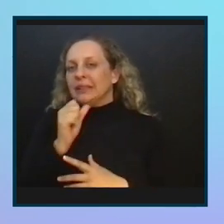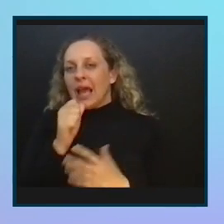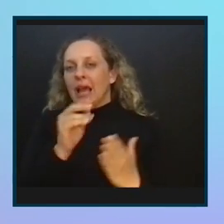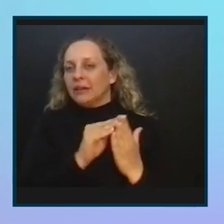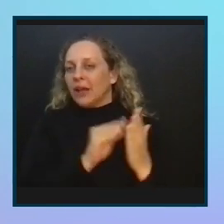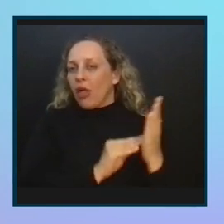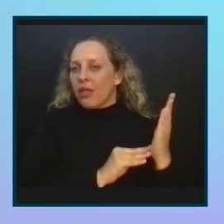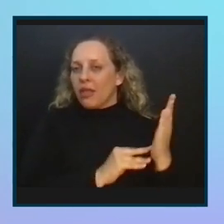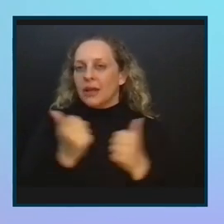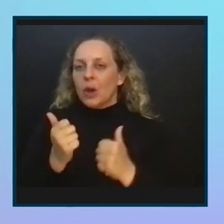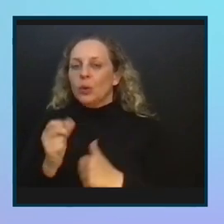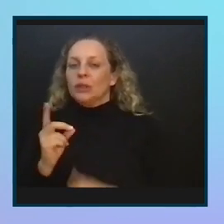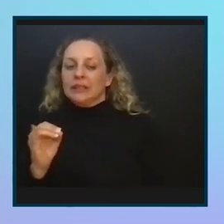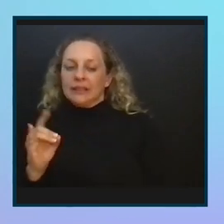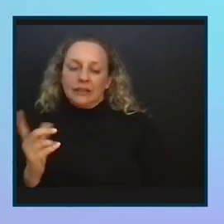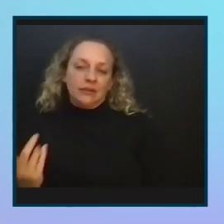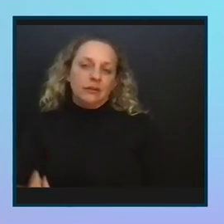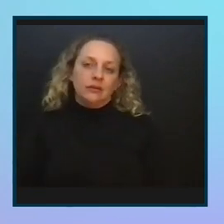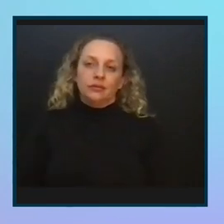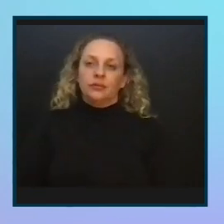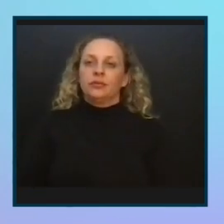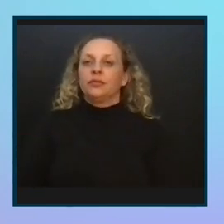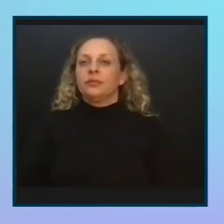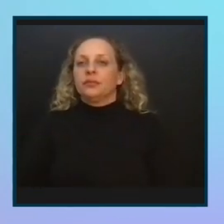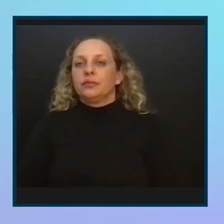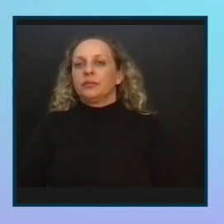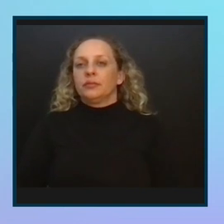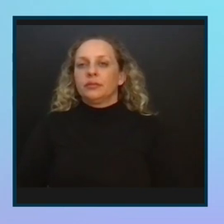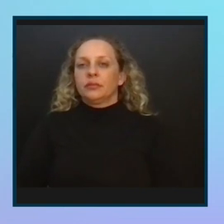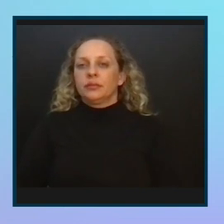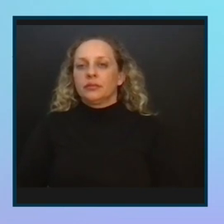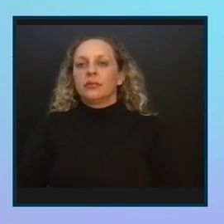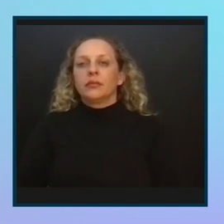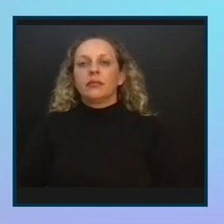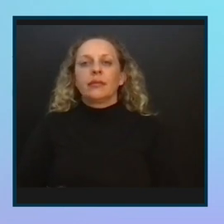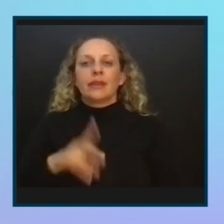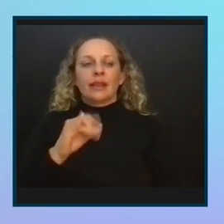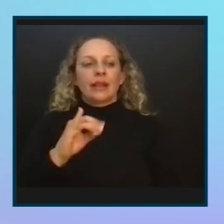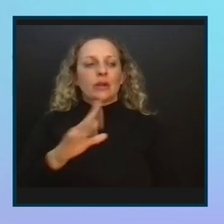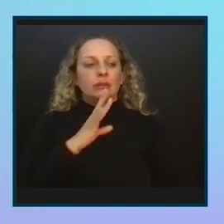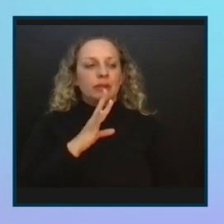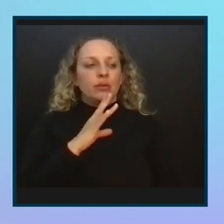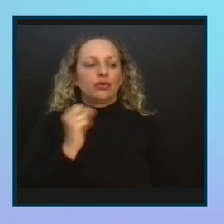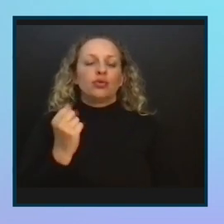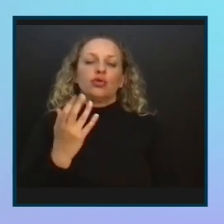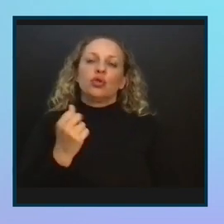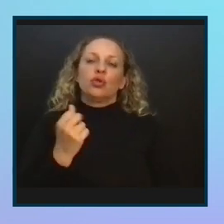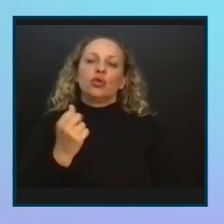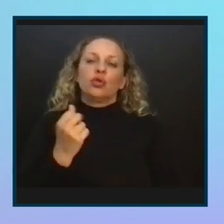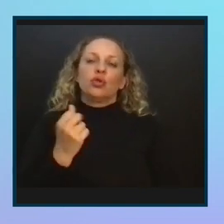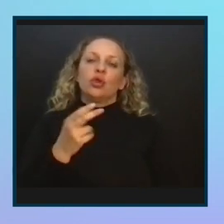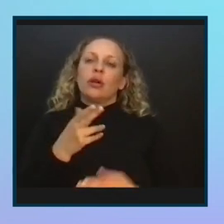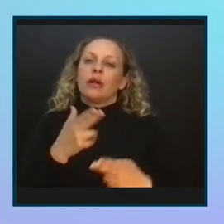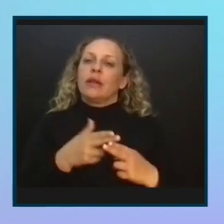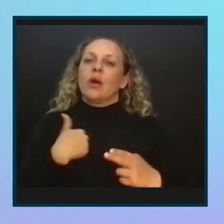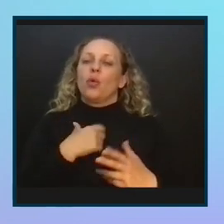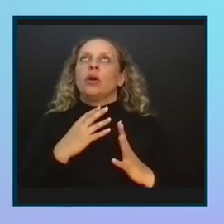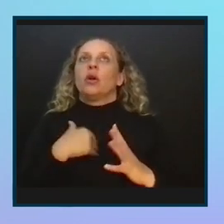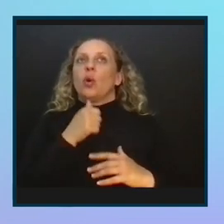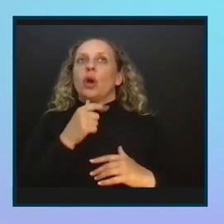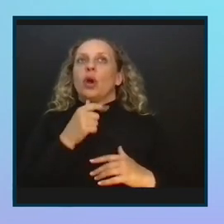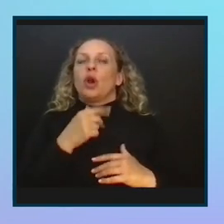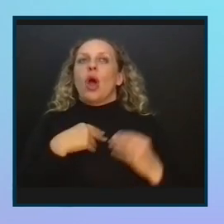on the list and what names were accepted? Yeah, so the name, we don't add the names to the